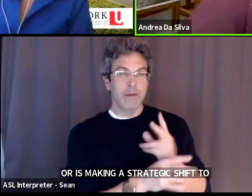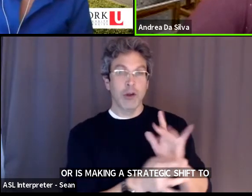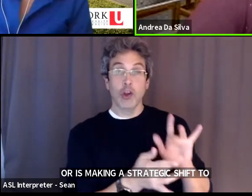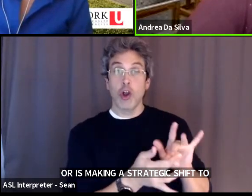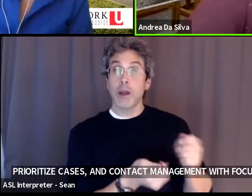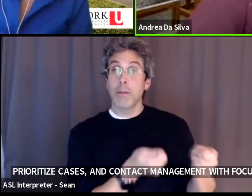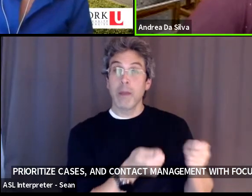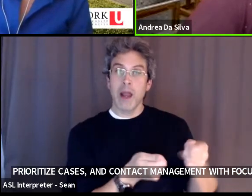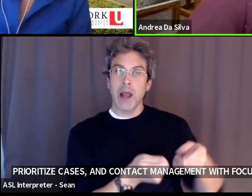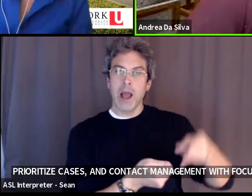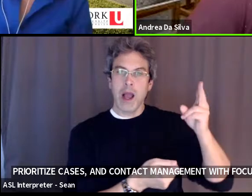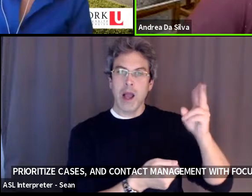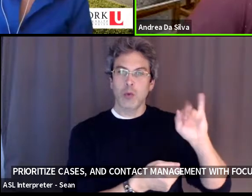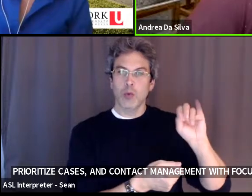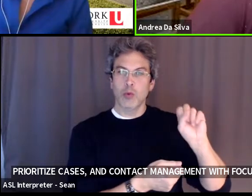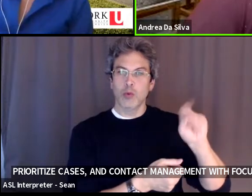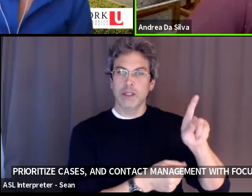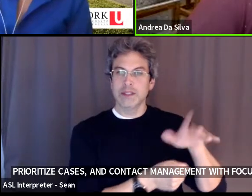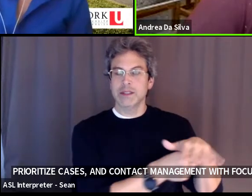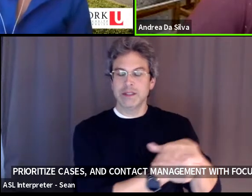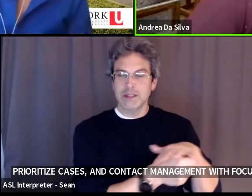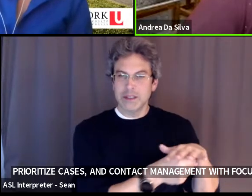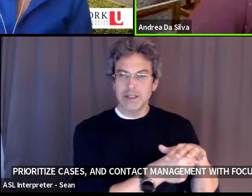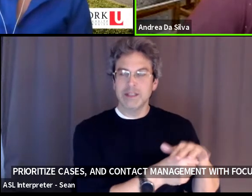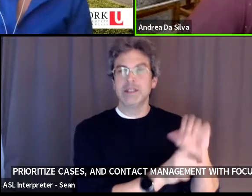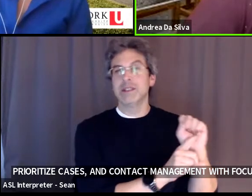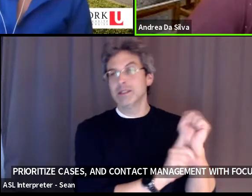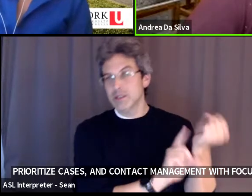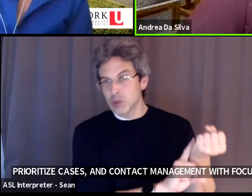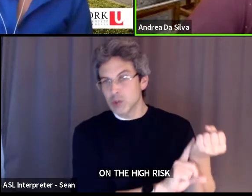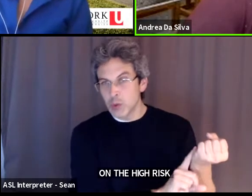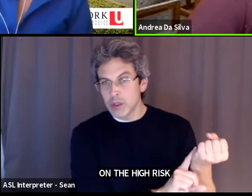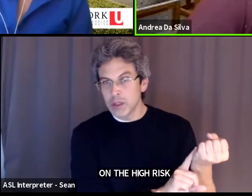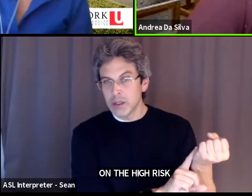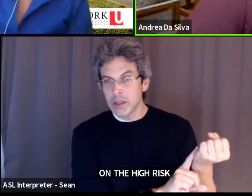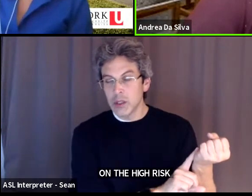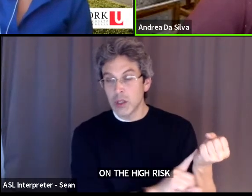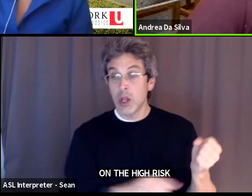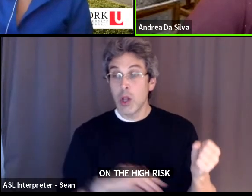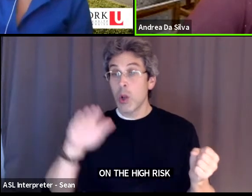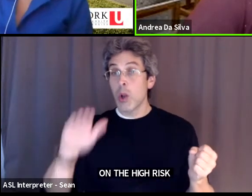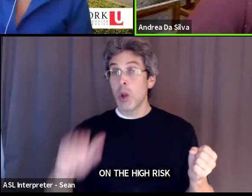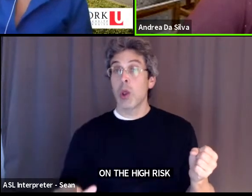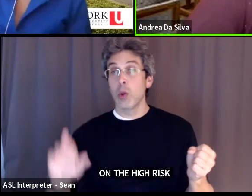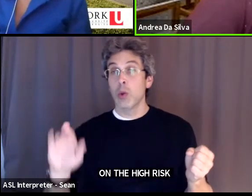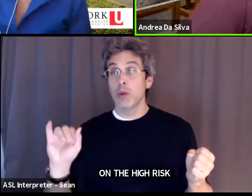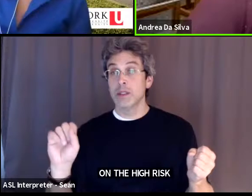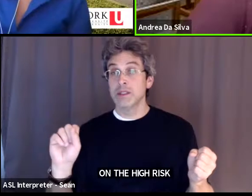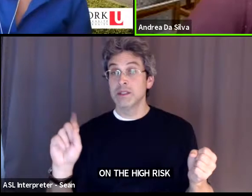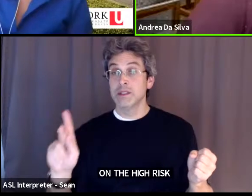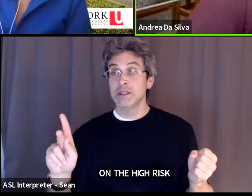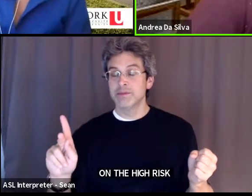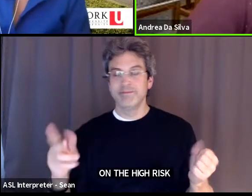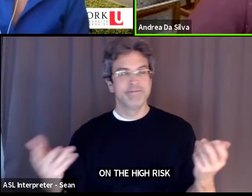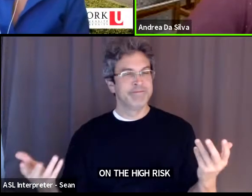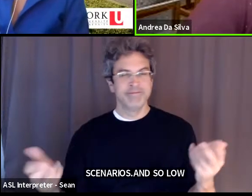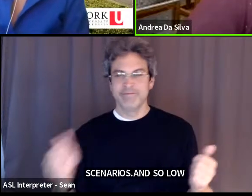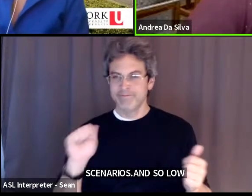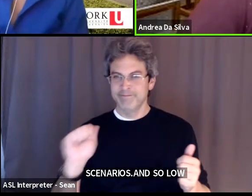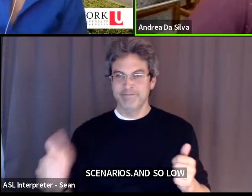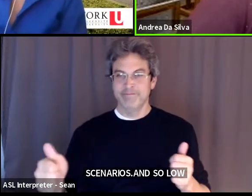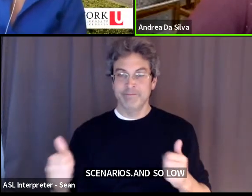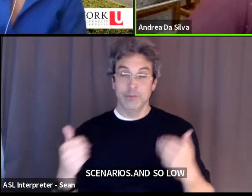scenarios. And so low risks now, it is the responsibility of the person that